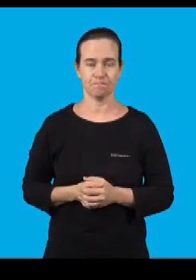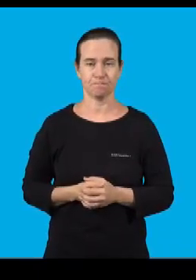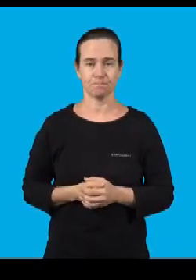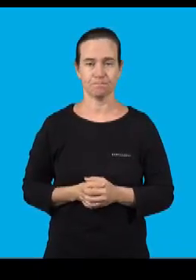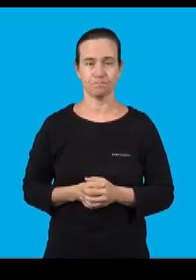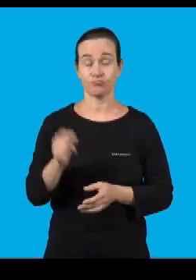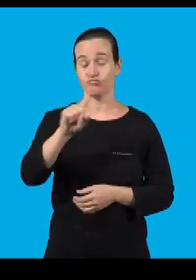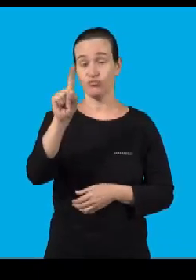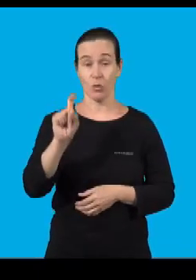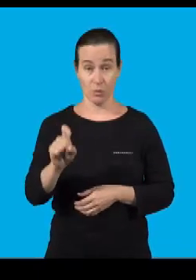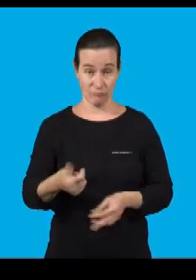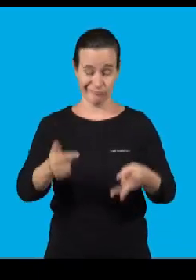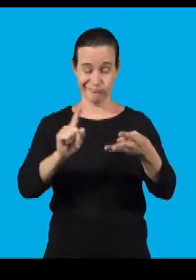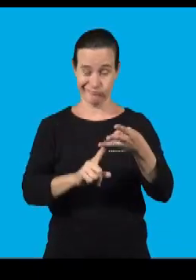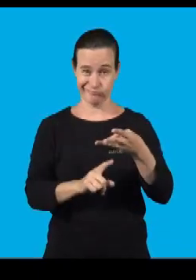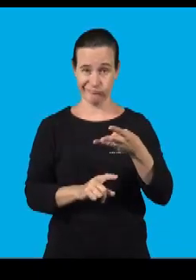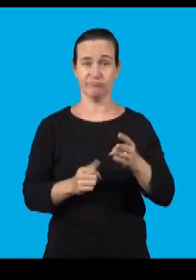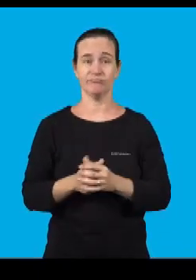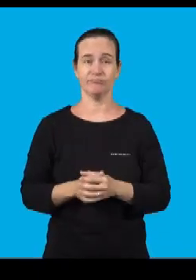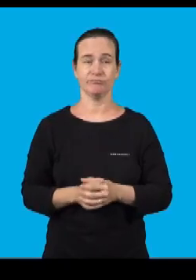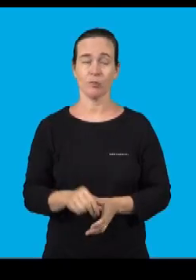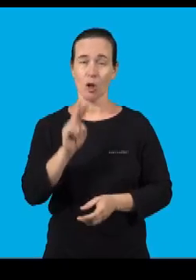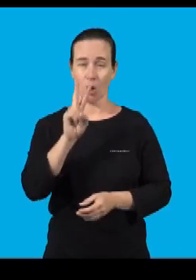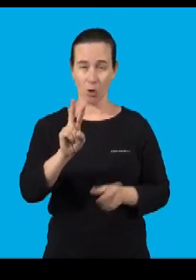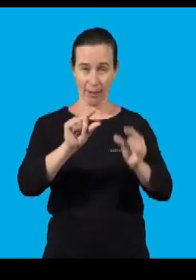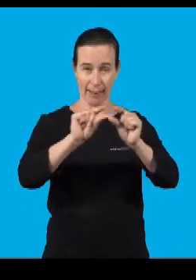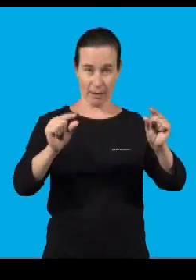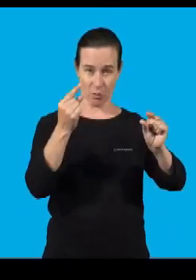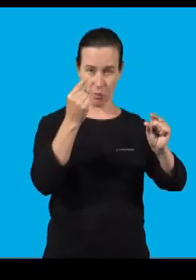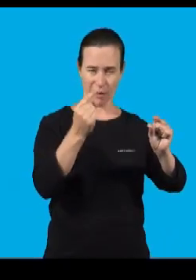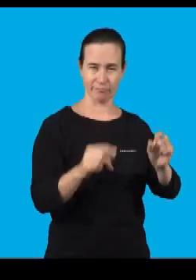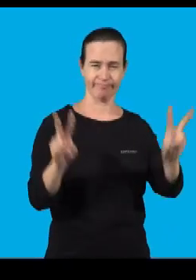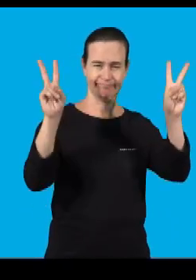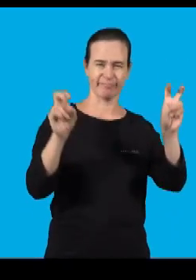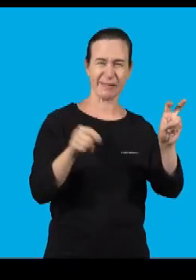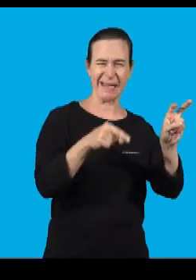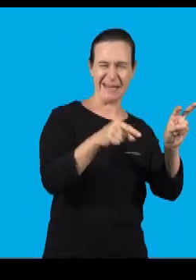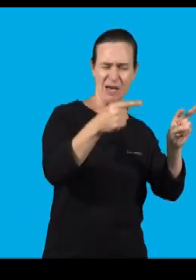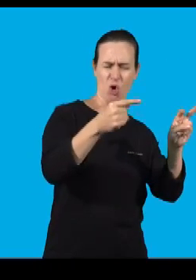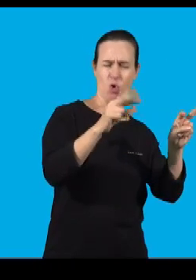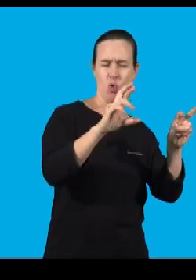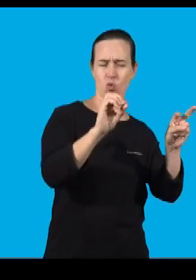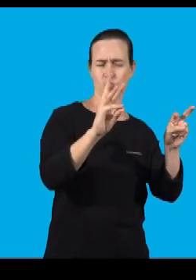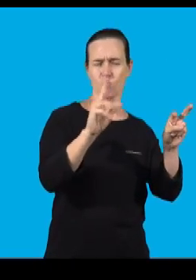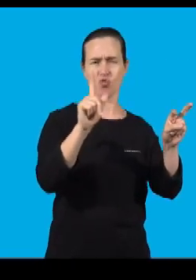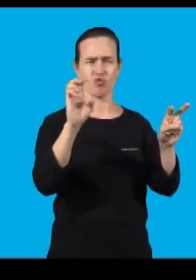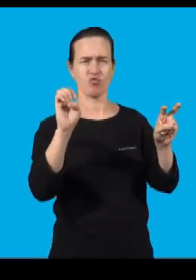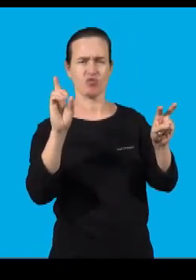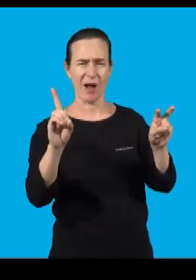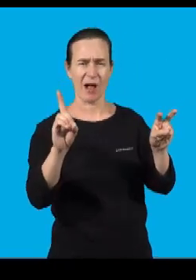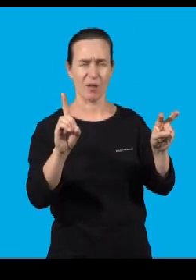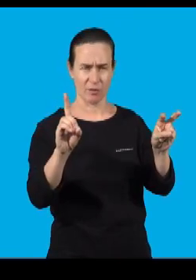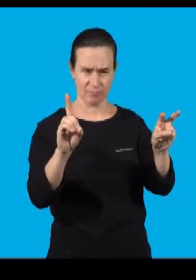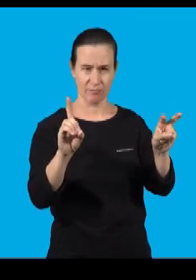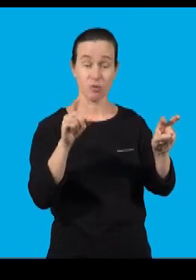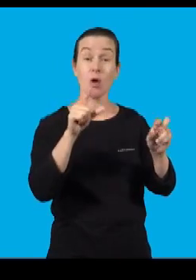Question 1.3. Refer to line 1. He growled. And if you look at the reference, it says line 1.